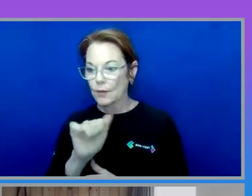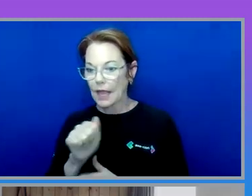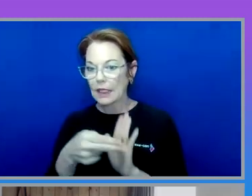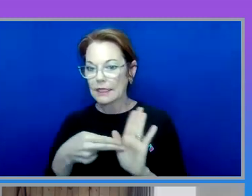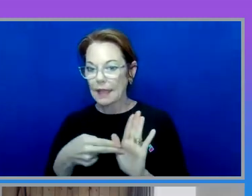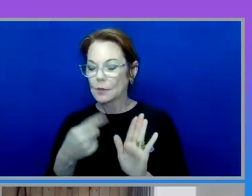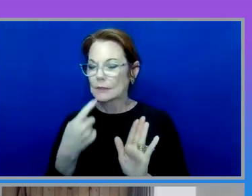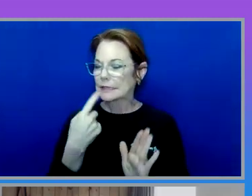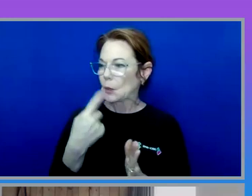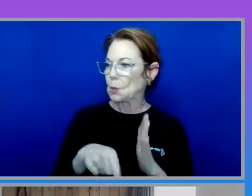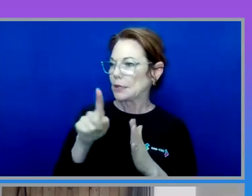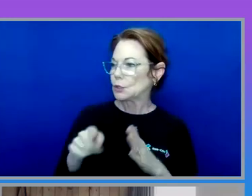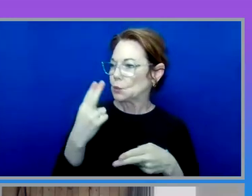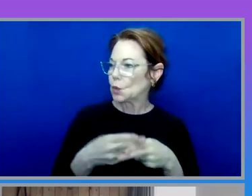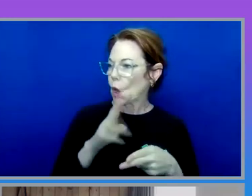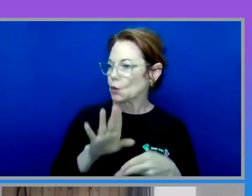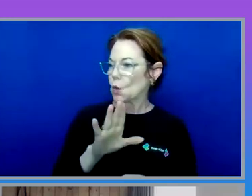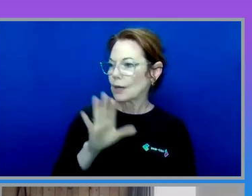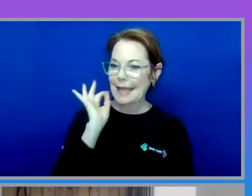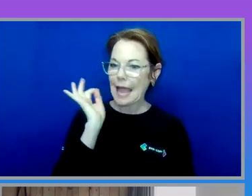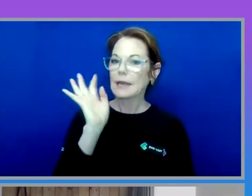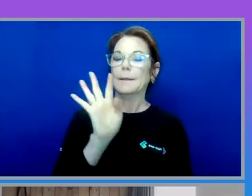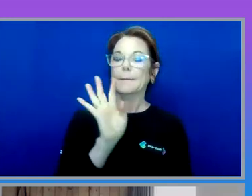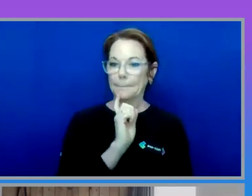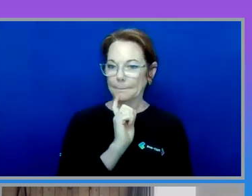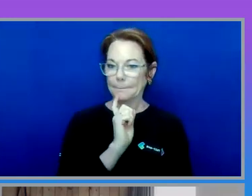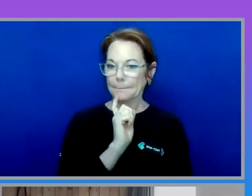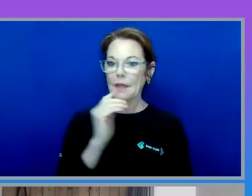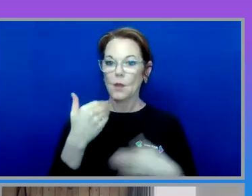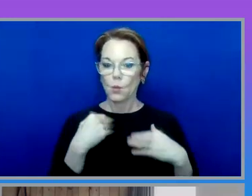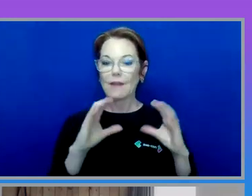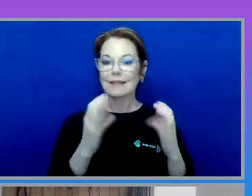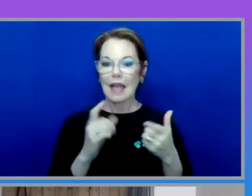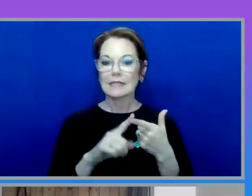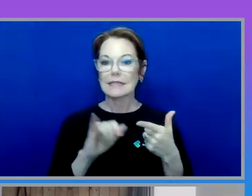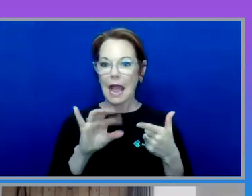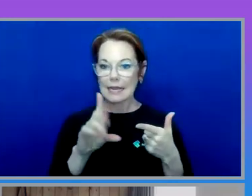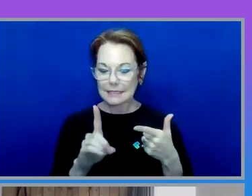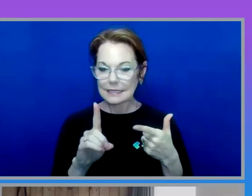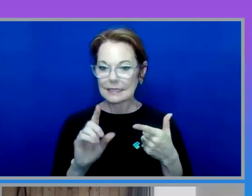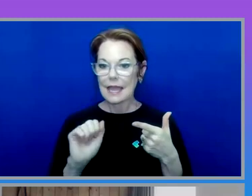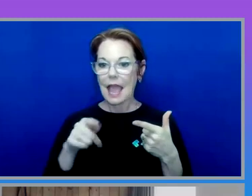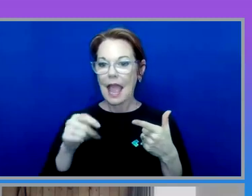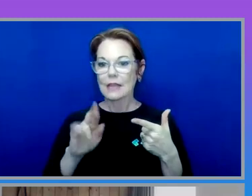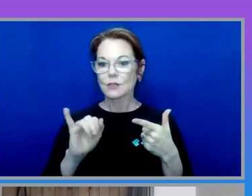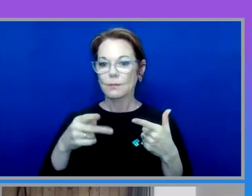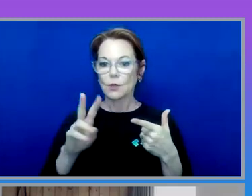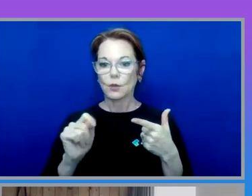what do you call your cat? We've got a class, we've got an ID attribute for the, labels